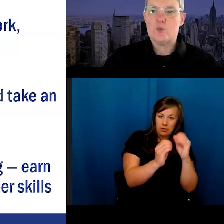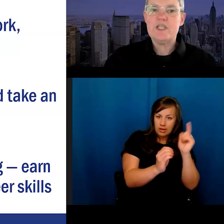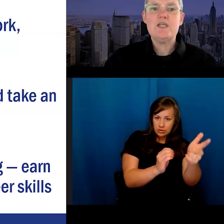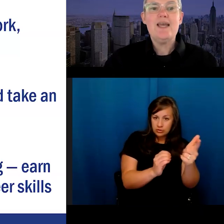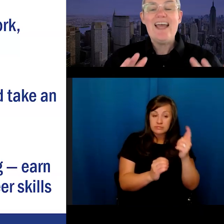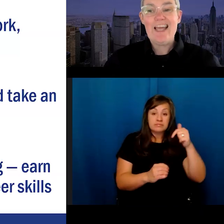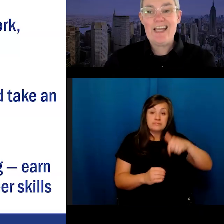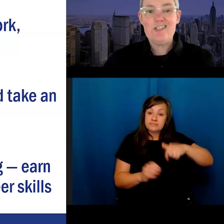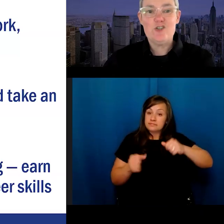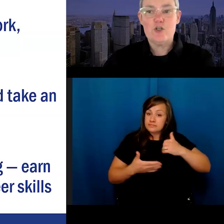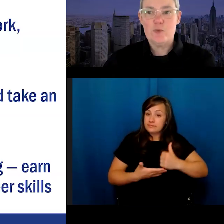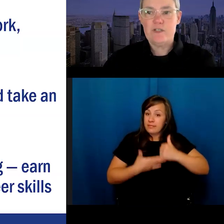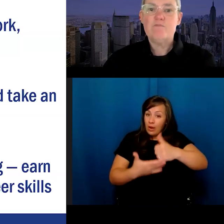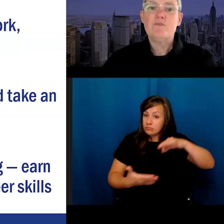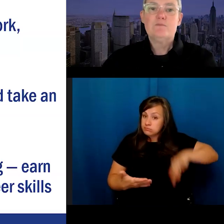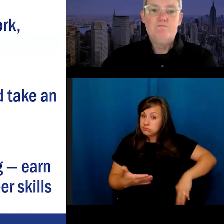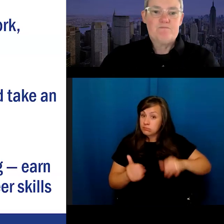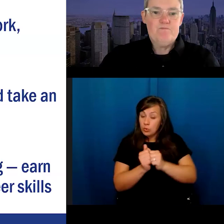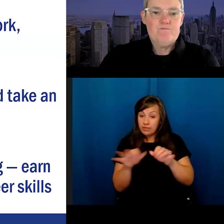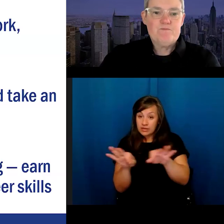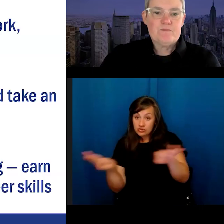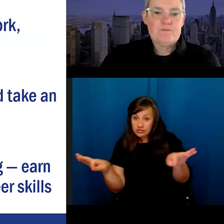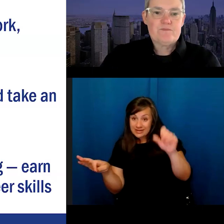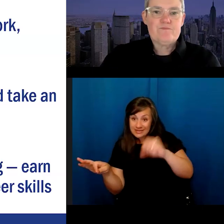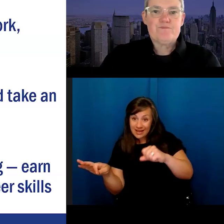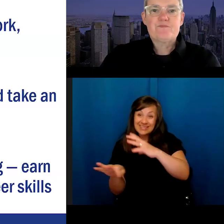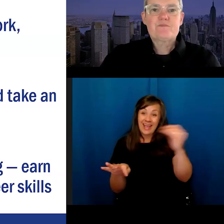in your degree and in your career.